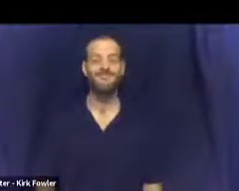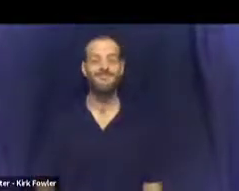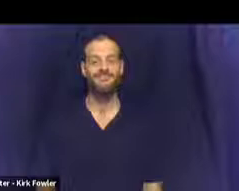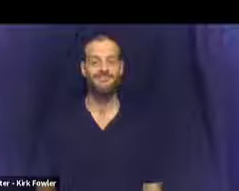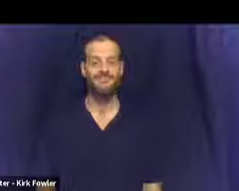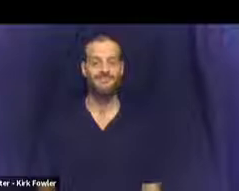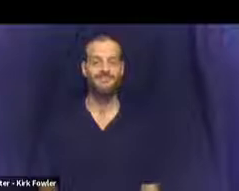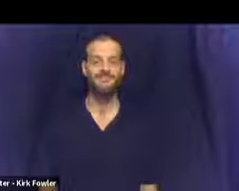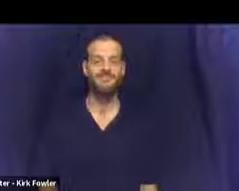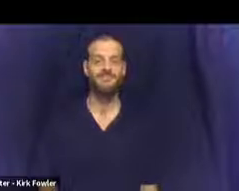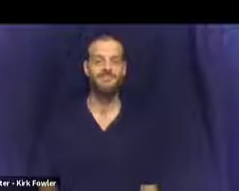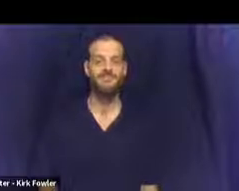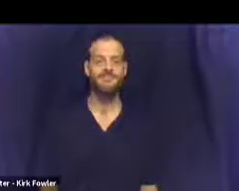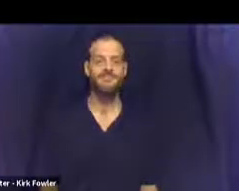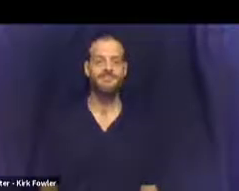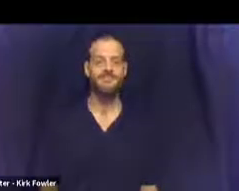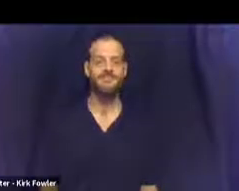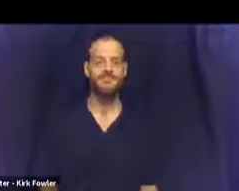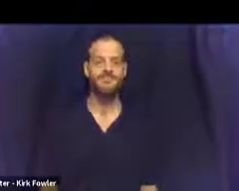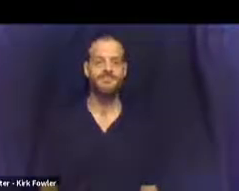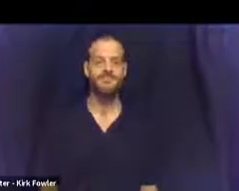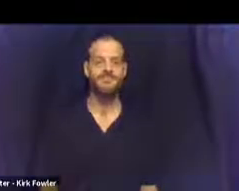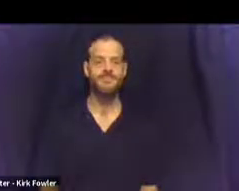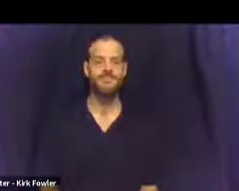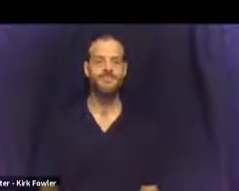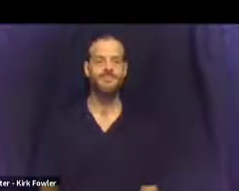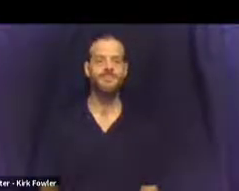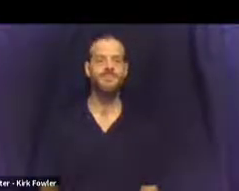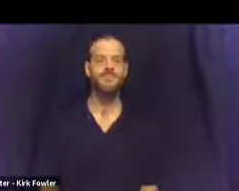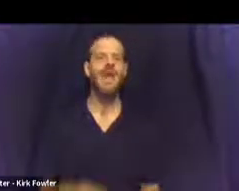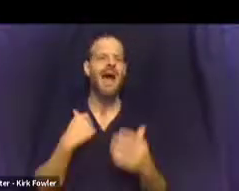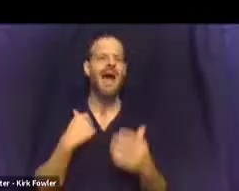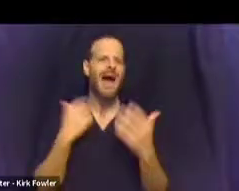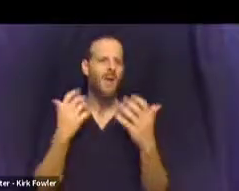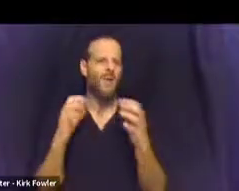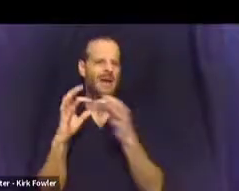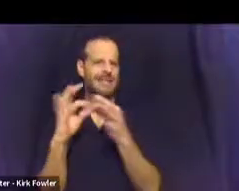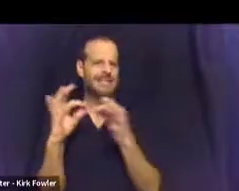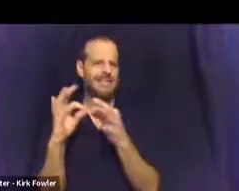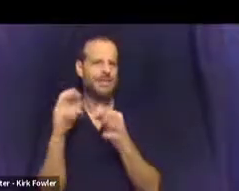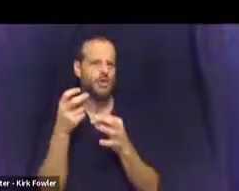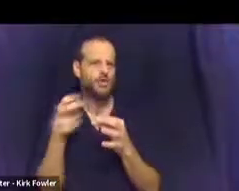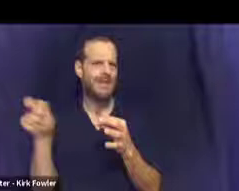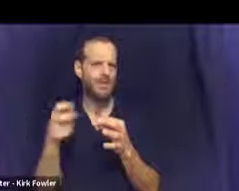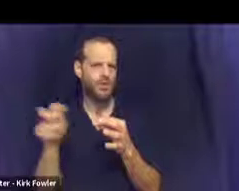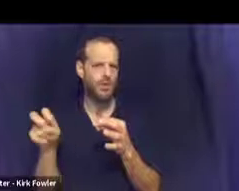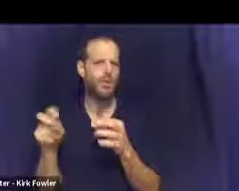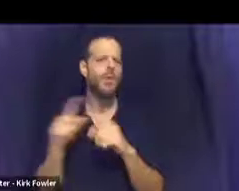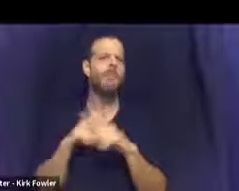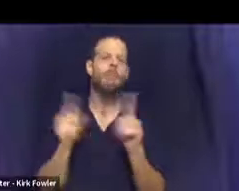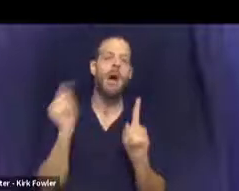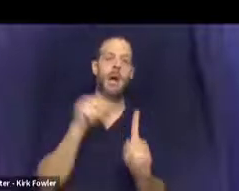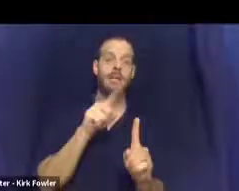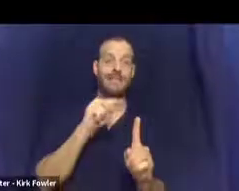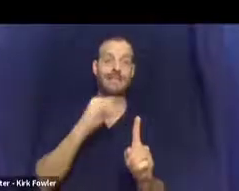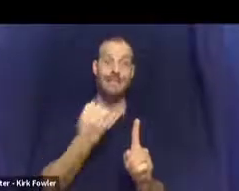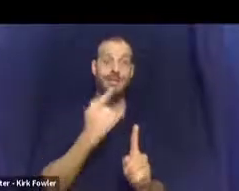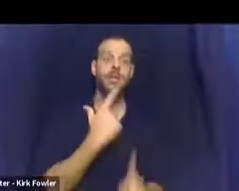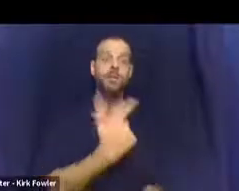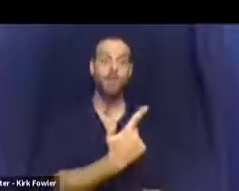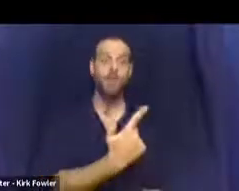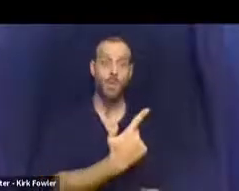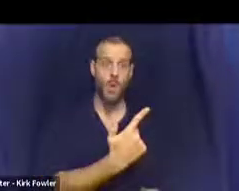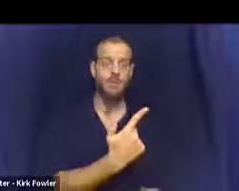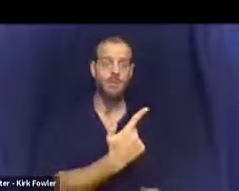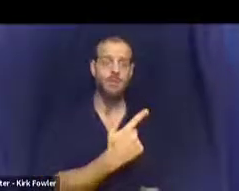And then I know I want to hit transition a little bit. so, again, I'm going to emphasize the fact that TJ is 21 and he's been